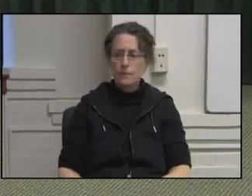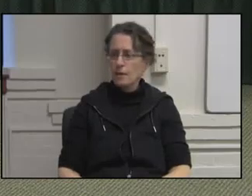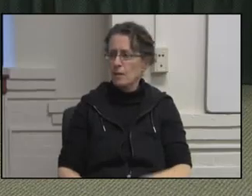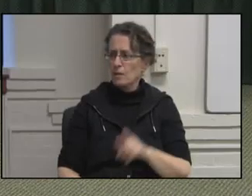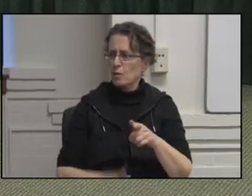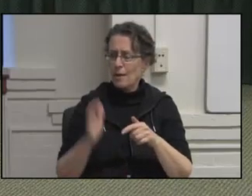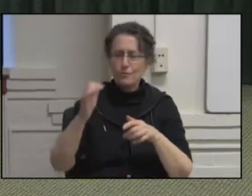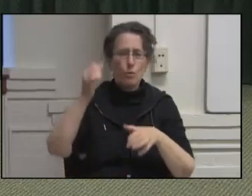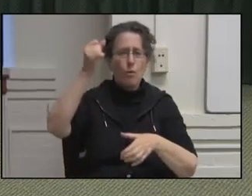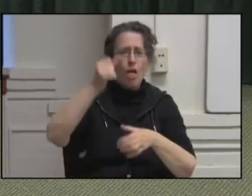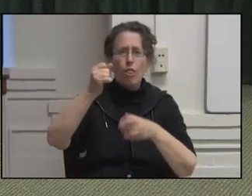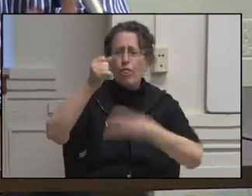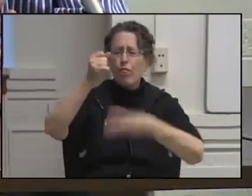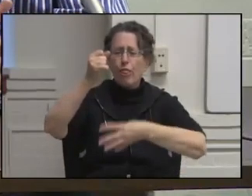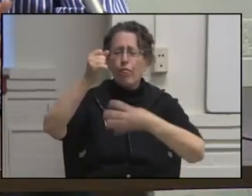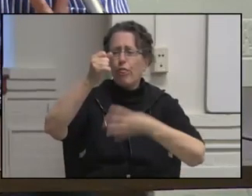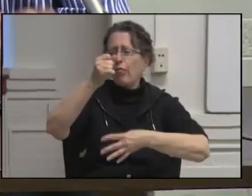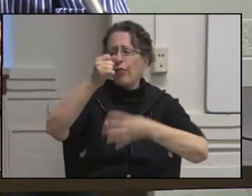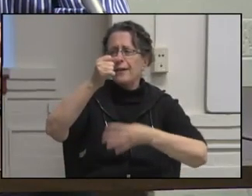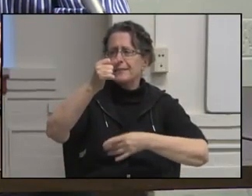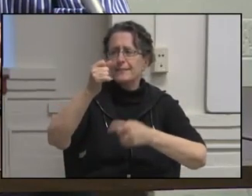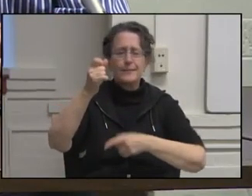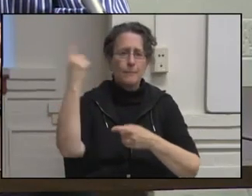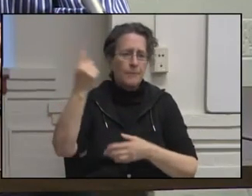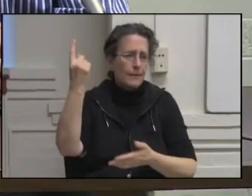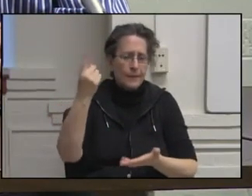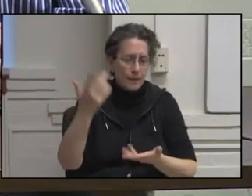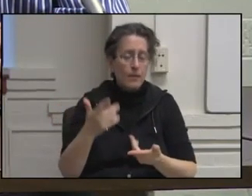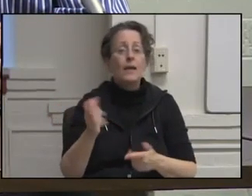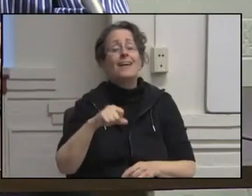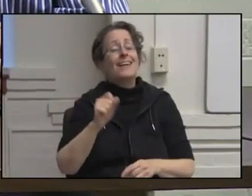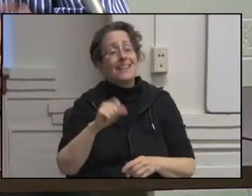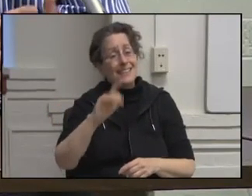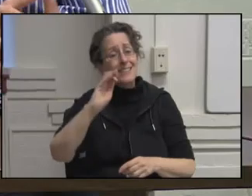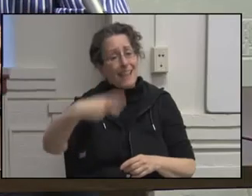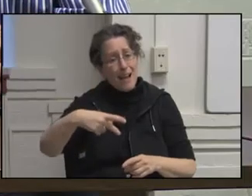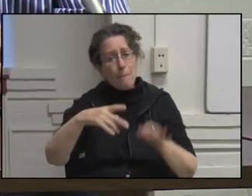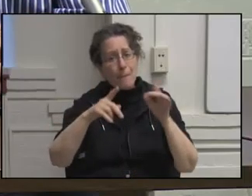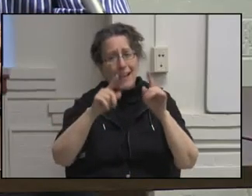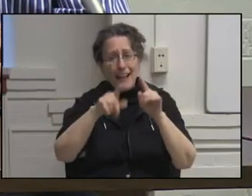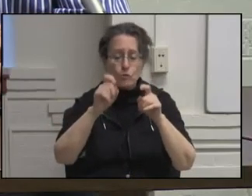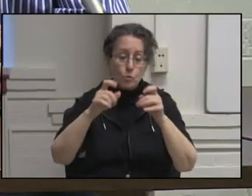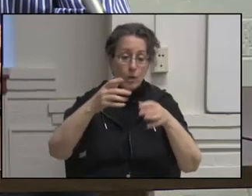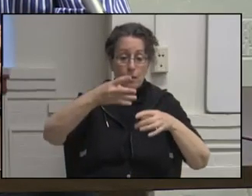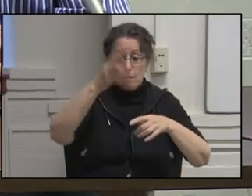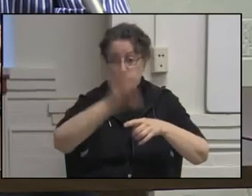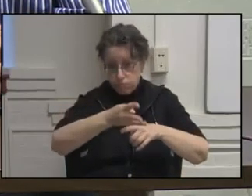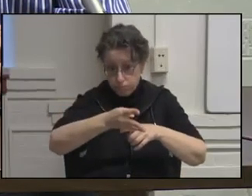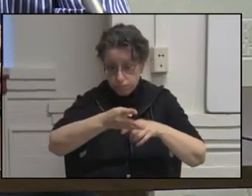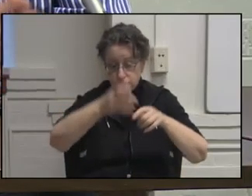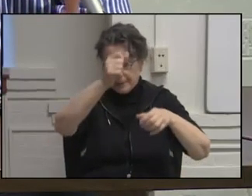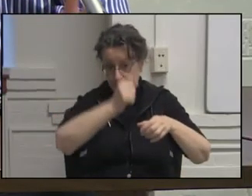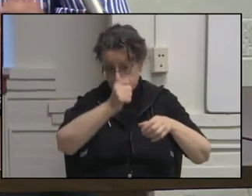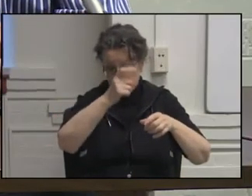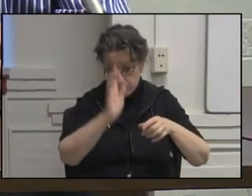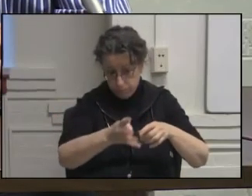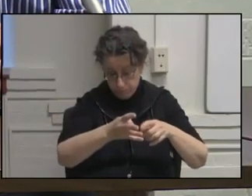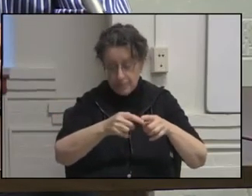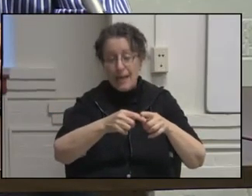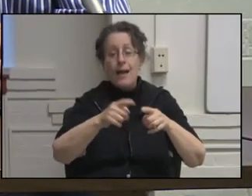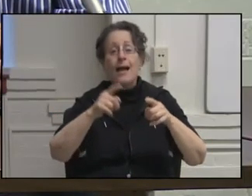that. Well, you know, we get make sure that the carbonation, everything's right that's coming out of the taps, and we taste it. And you know. But again, I